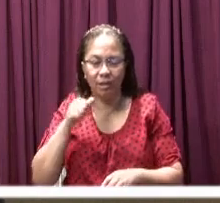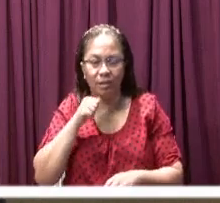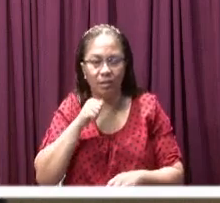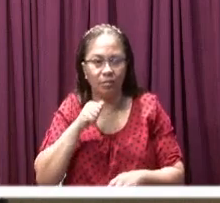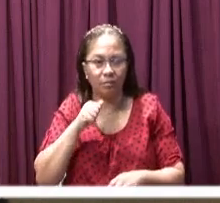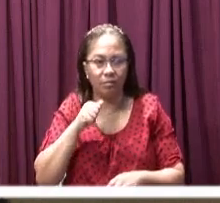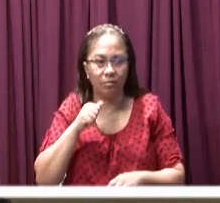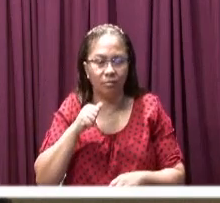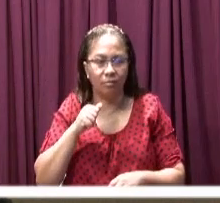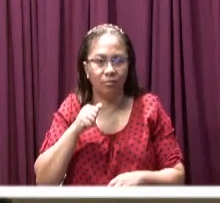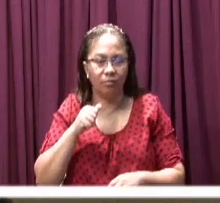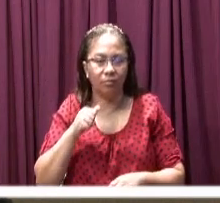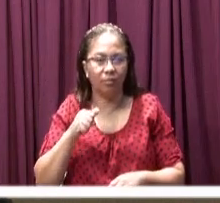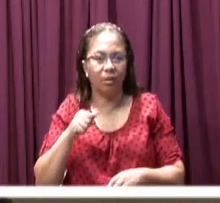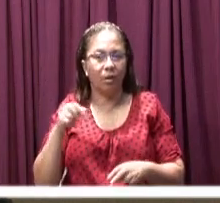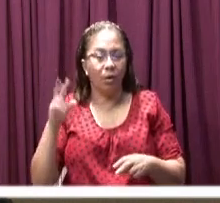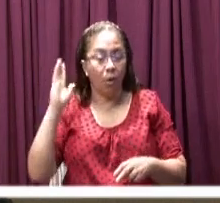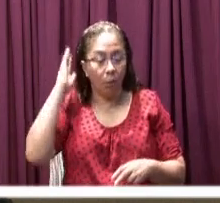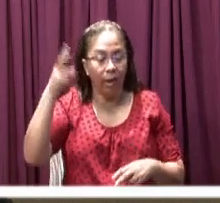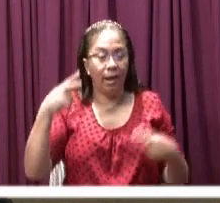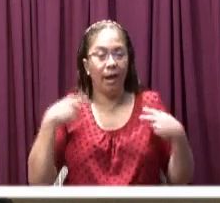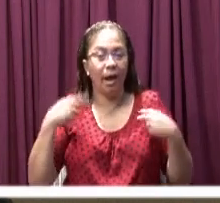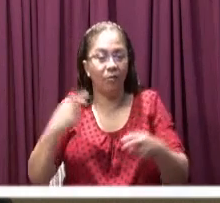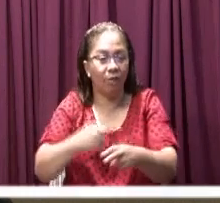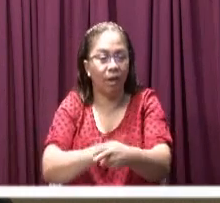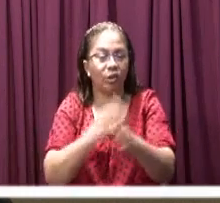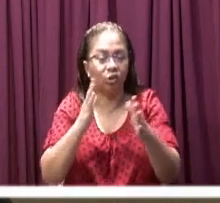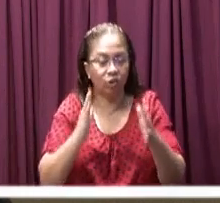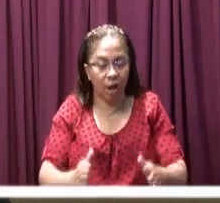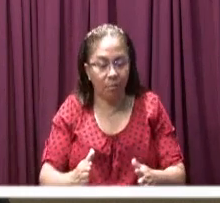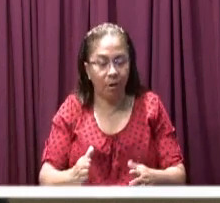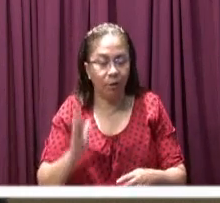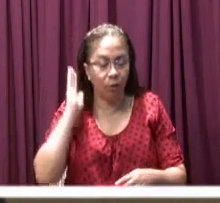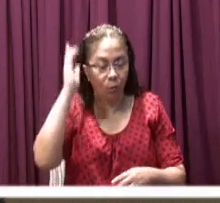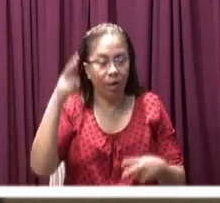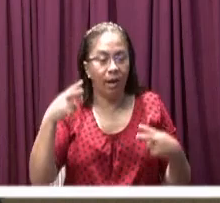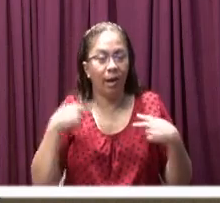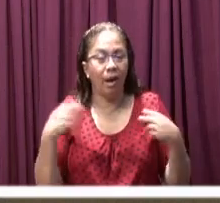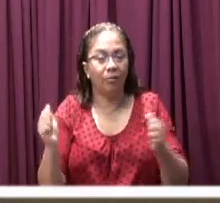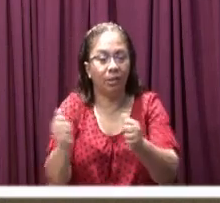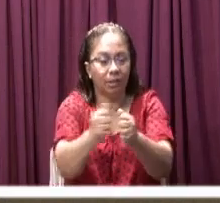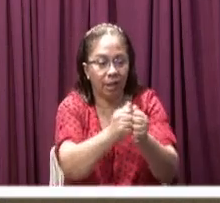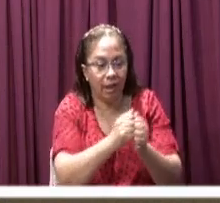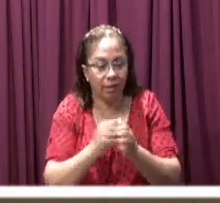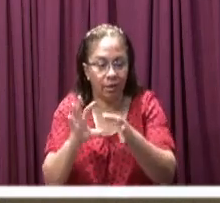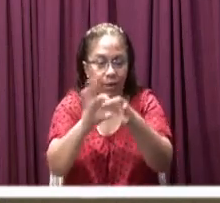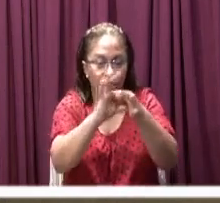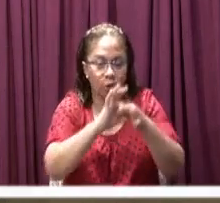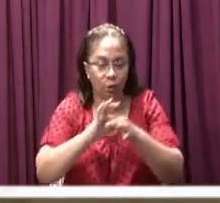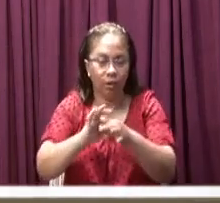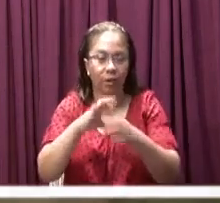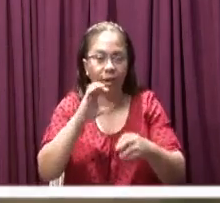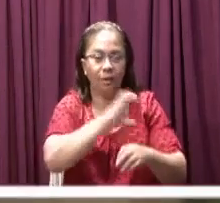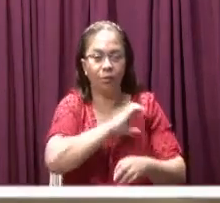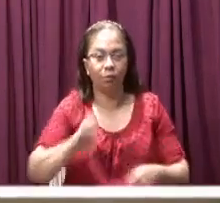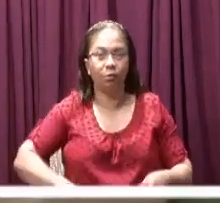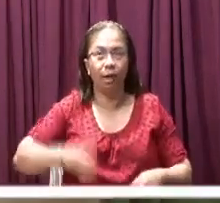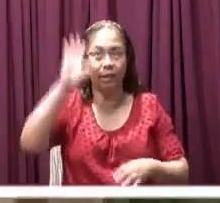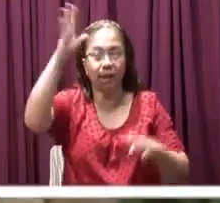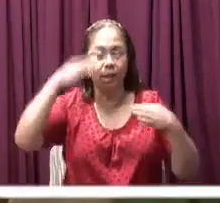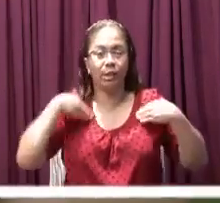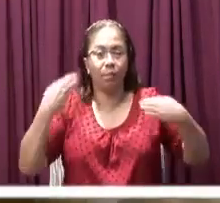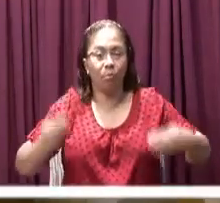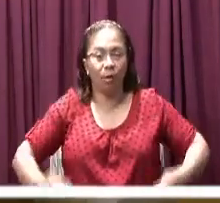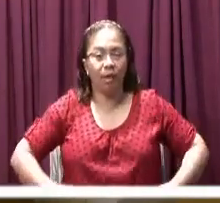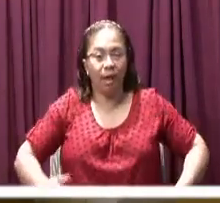sheep who have a shepherd, who are well fed, who are gathered together in unity in the body of Christ, and who live